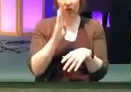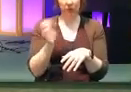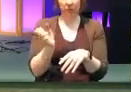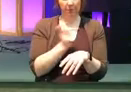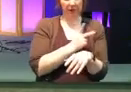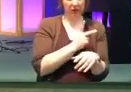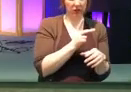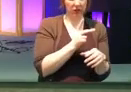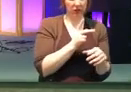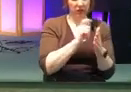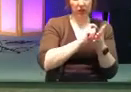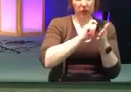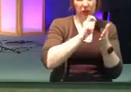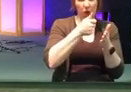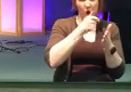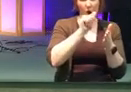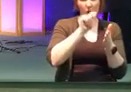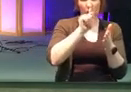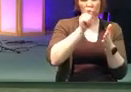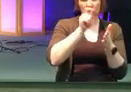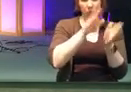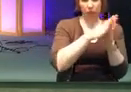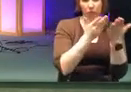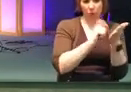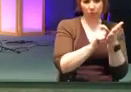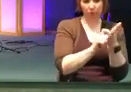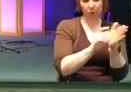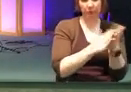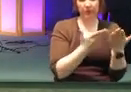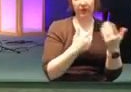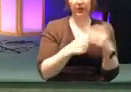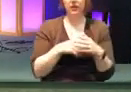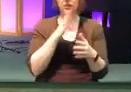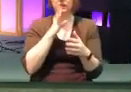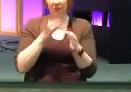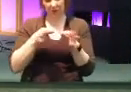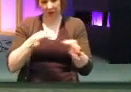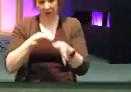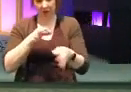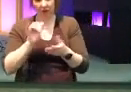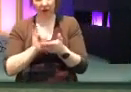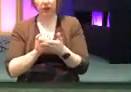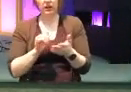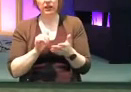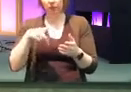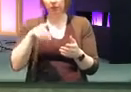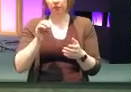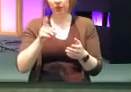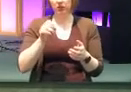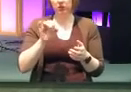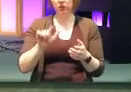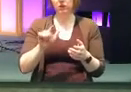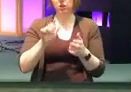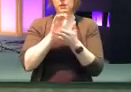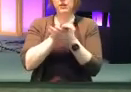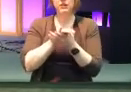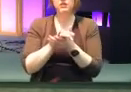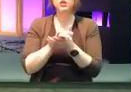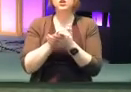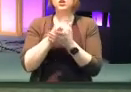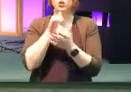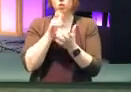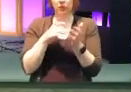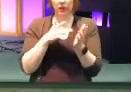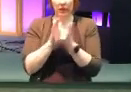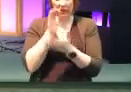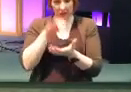Altar. And this was the description that he gave of Pentecostal Christians or Pentecostal believers. Pentecostal believers are those believers in Jesus